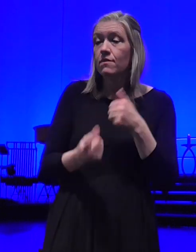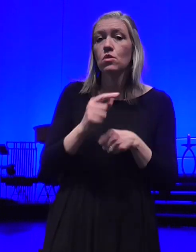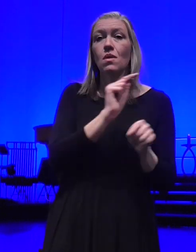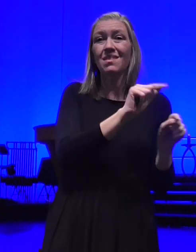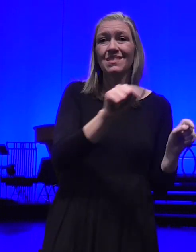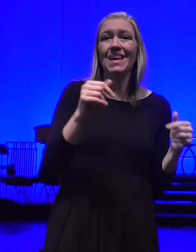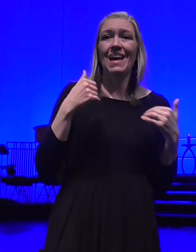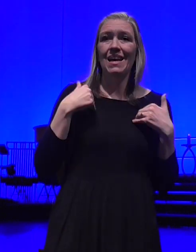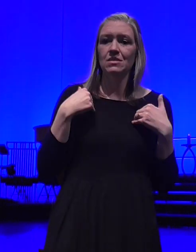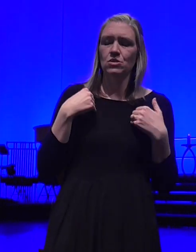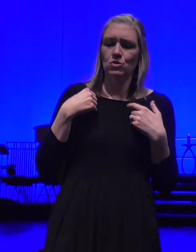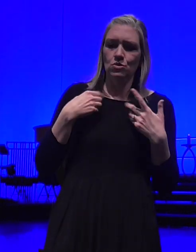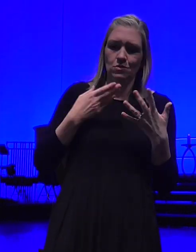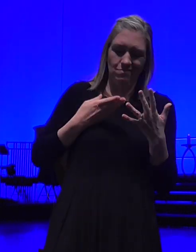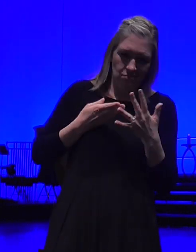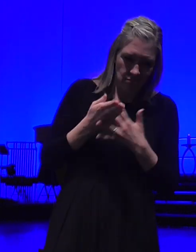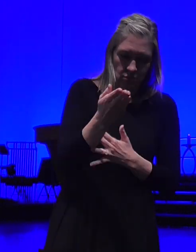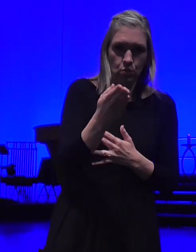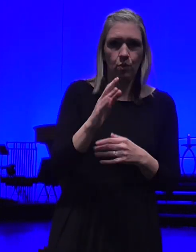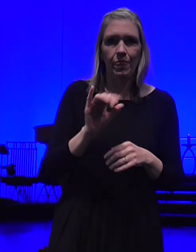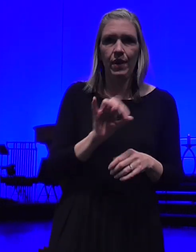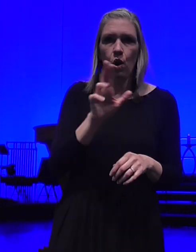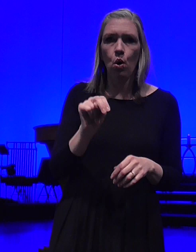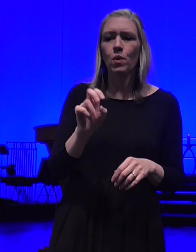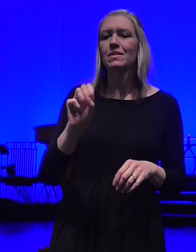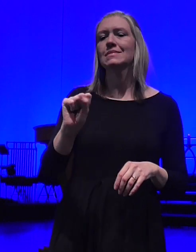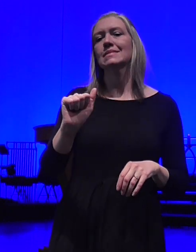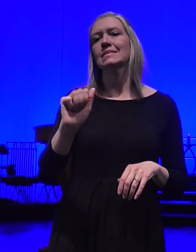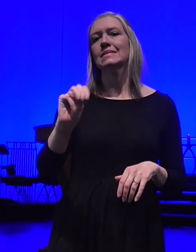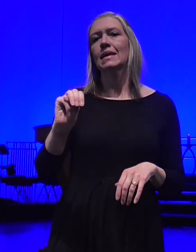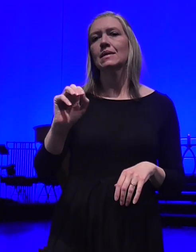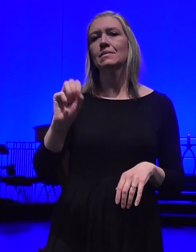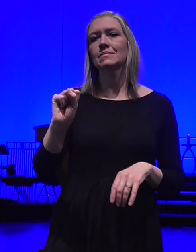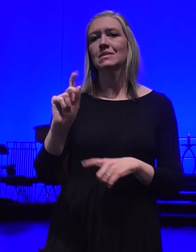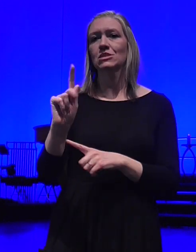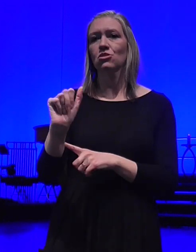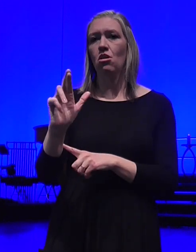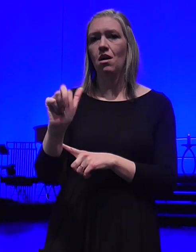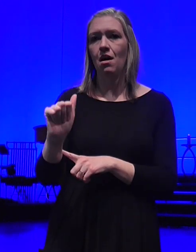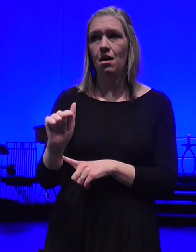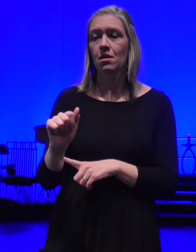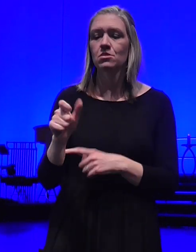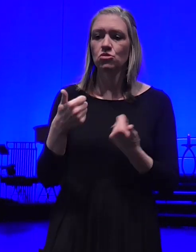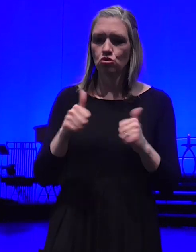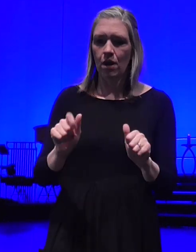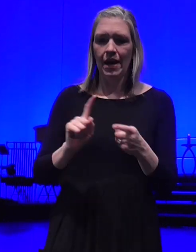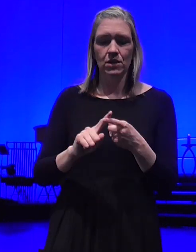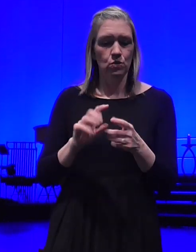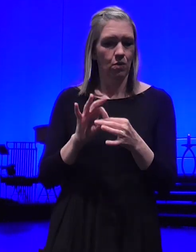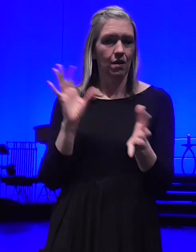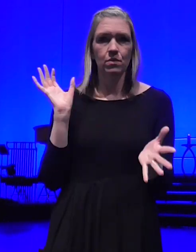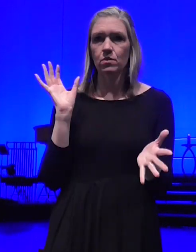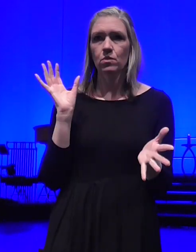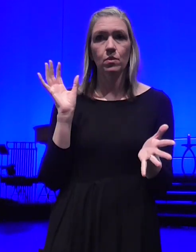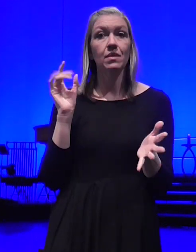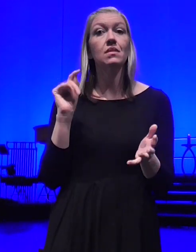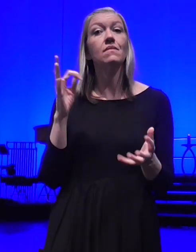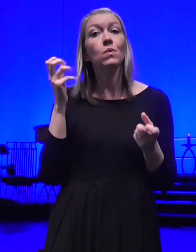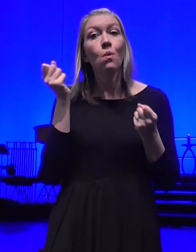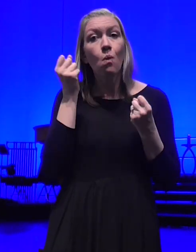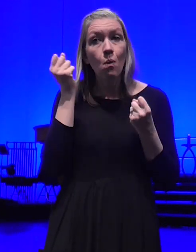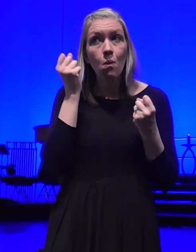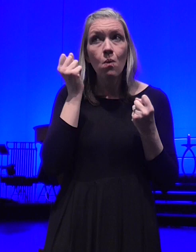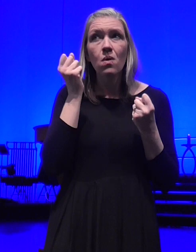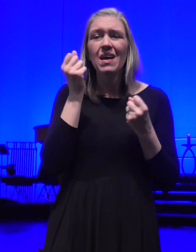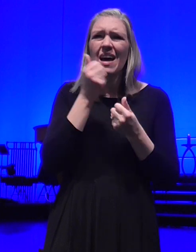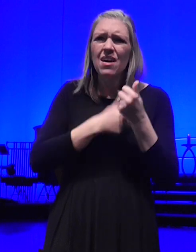own samskaras, but try to let it pass through, because what happens is you hold on to it, and then every